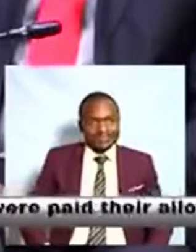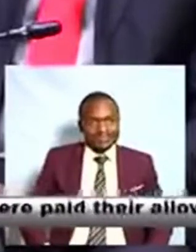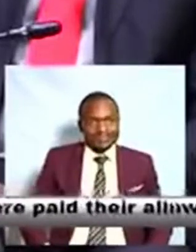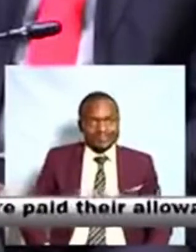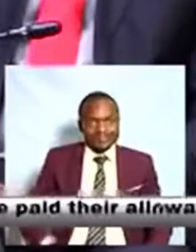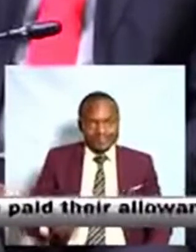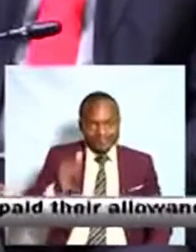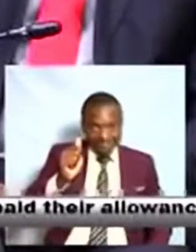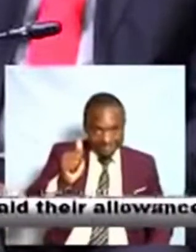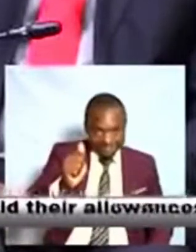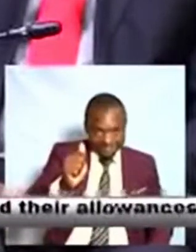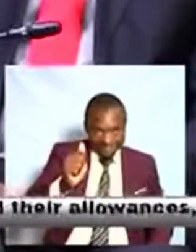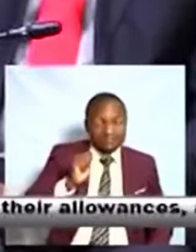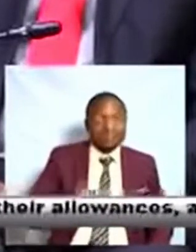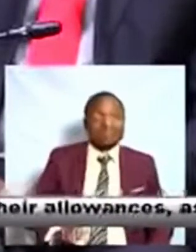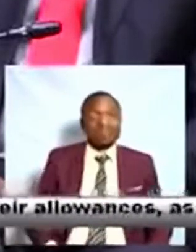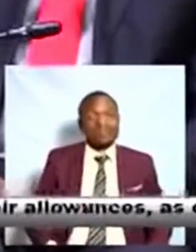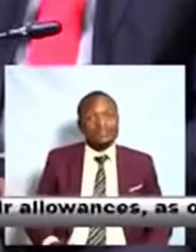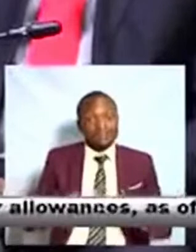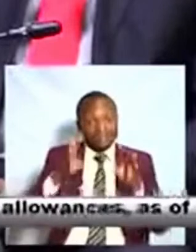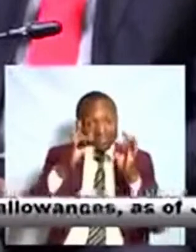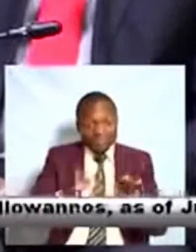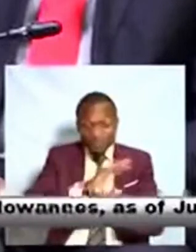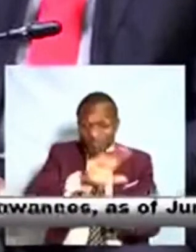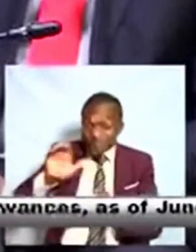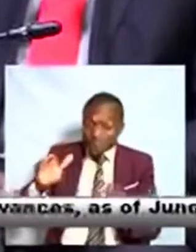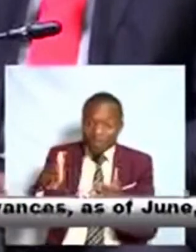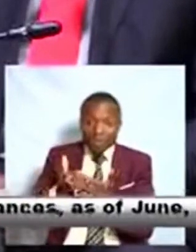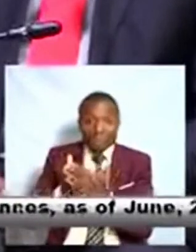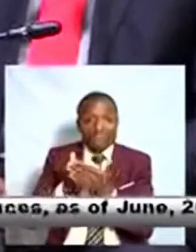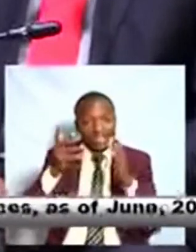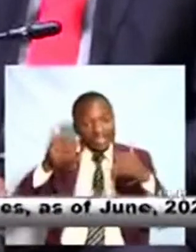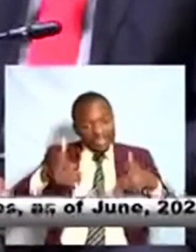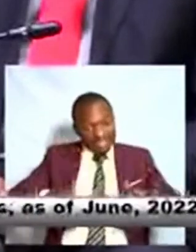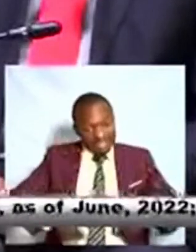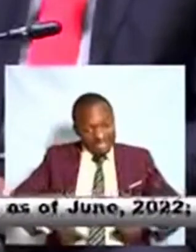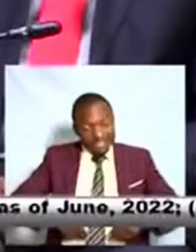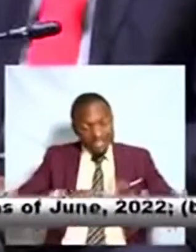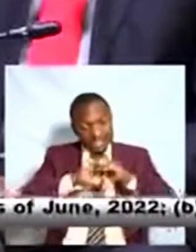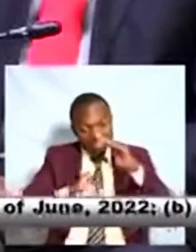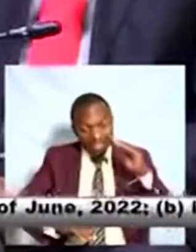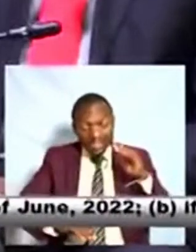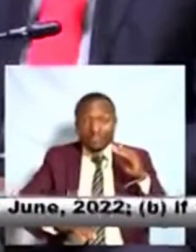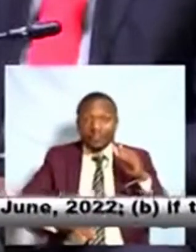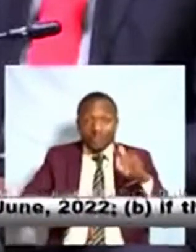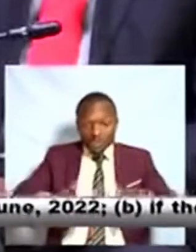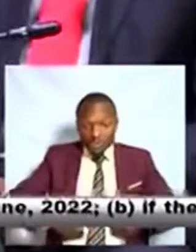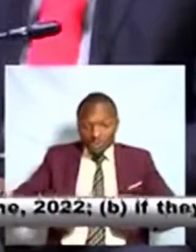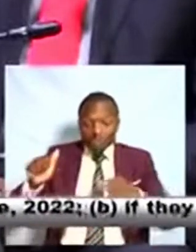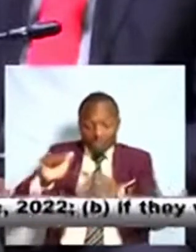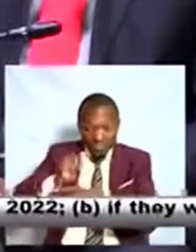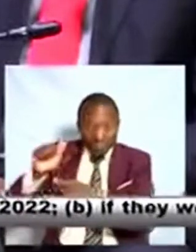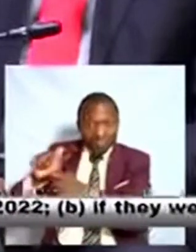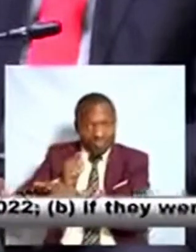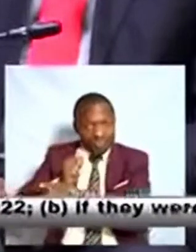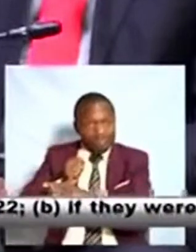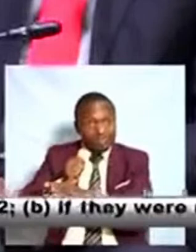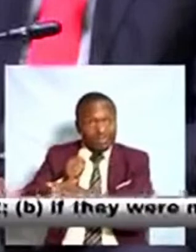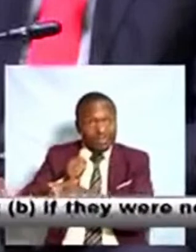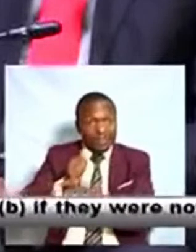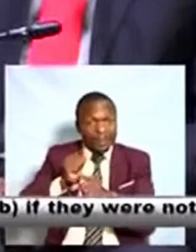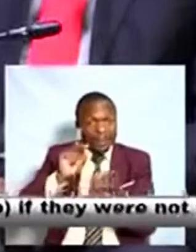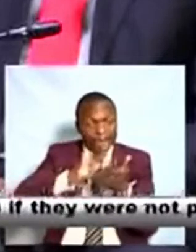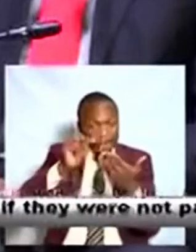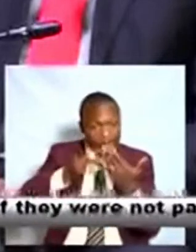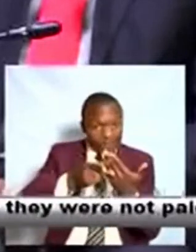In A, whether all the youth who were under the youth internship and apprenticeship program